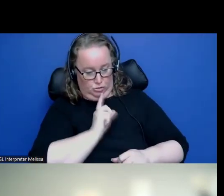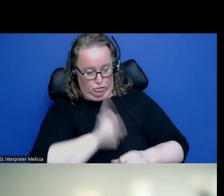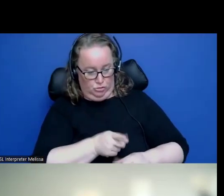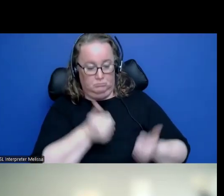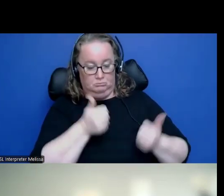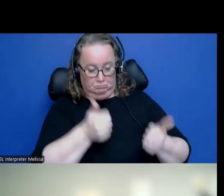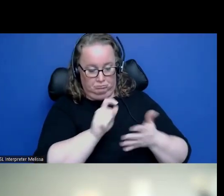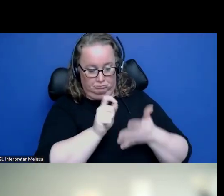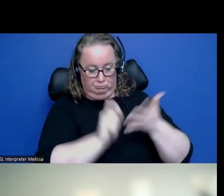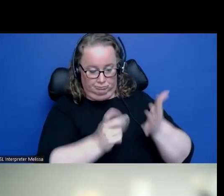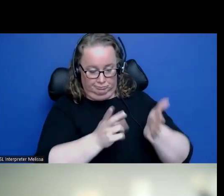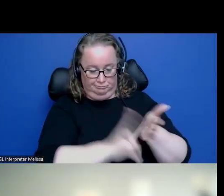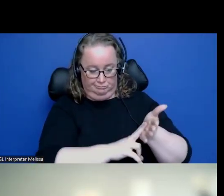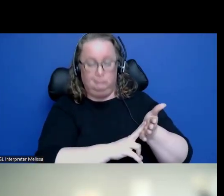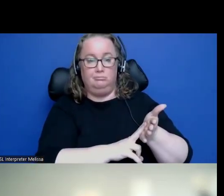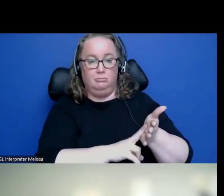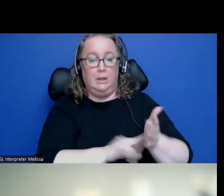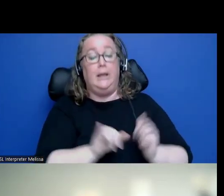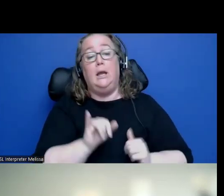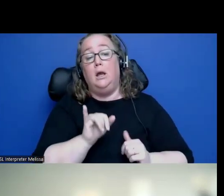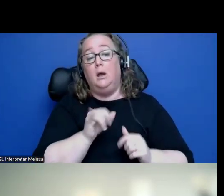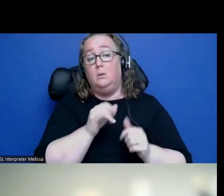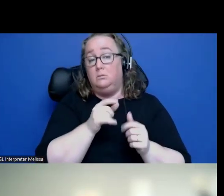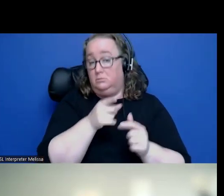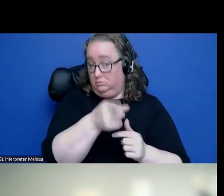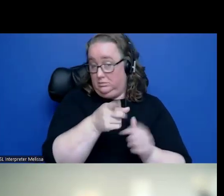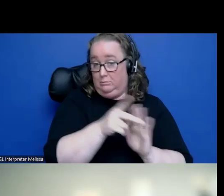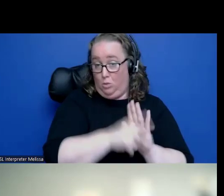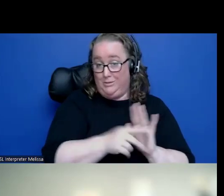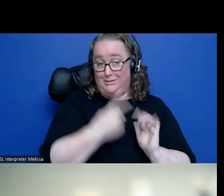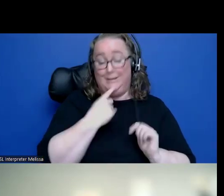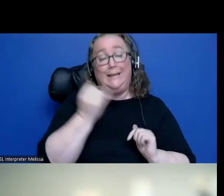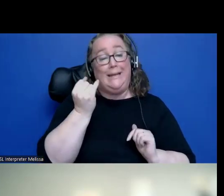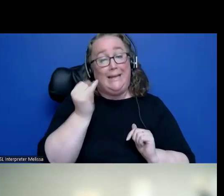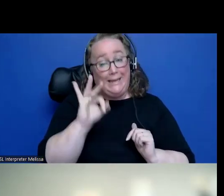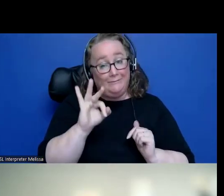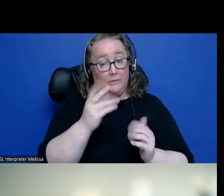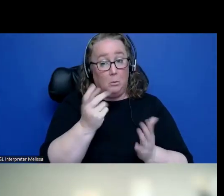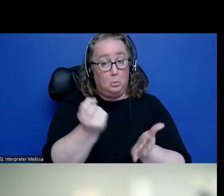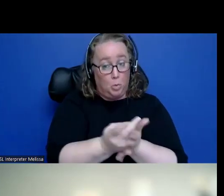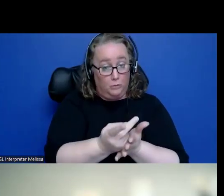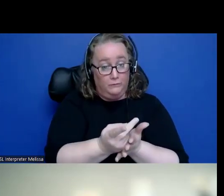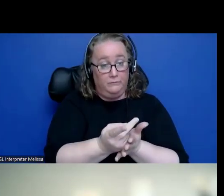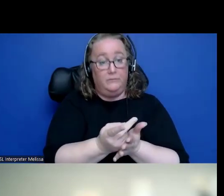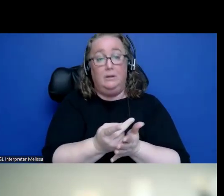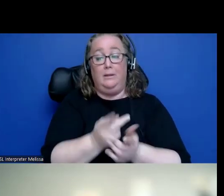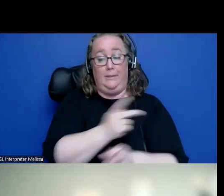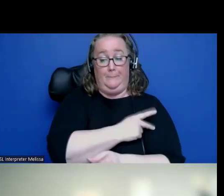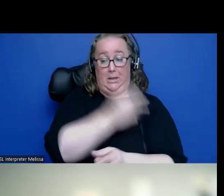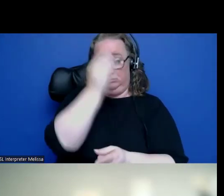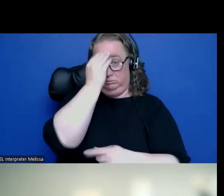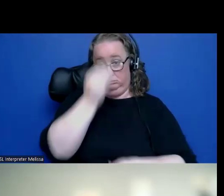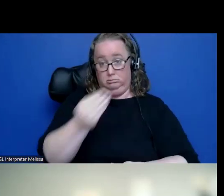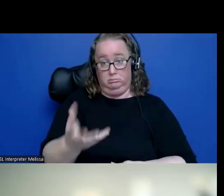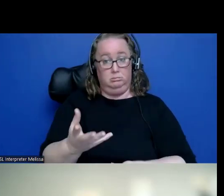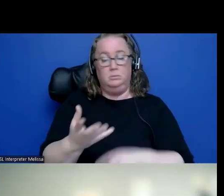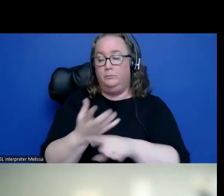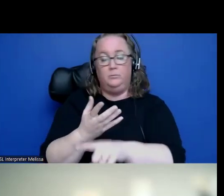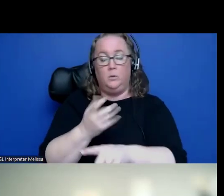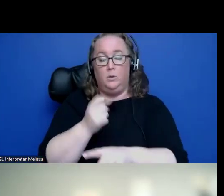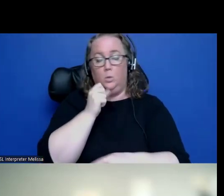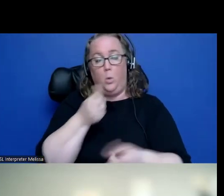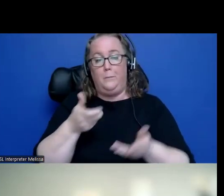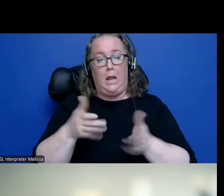According to the protocol, if approved, patients are informed that they will not be permitted